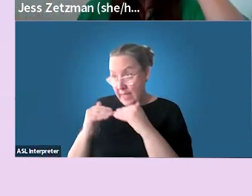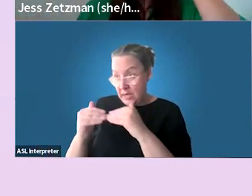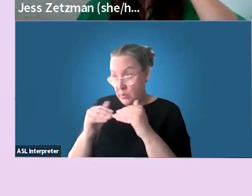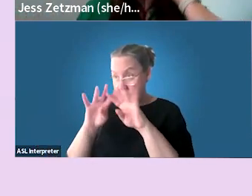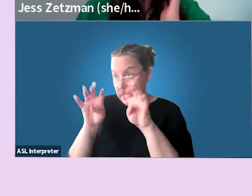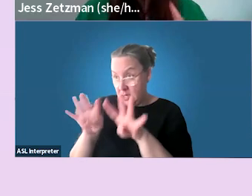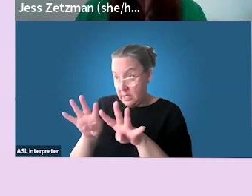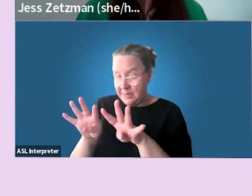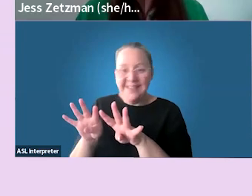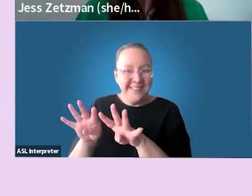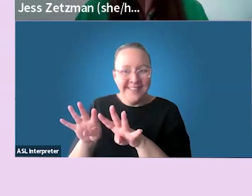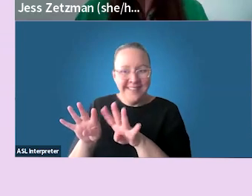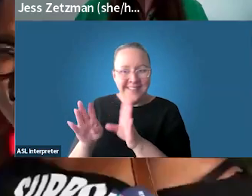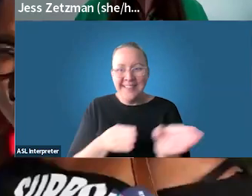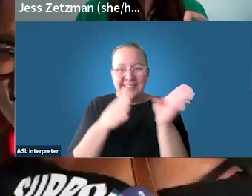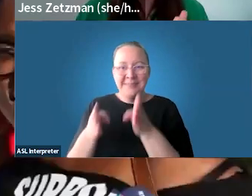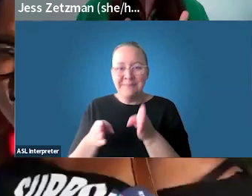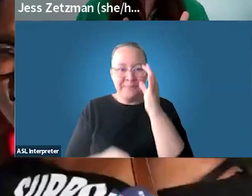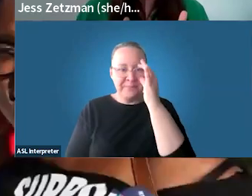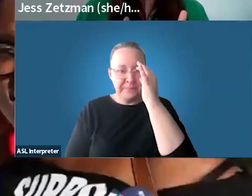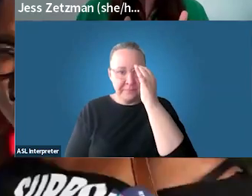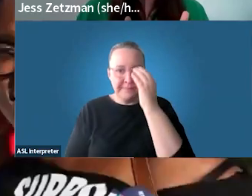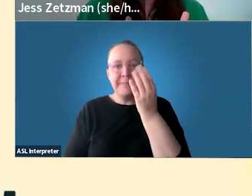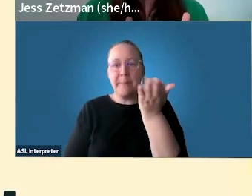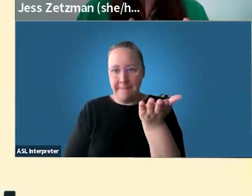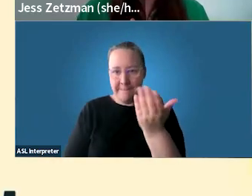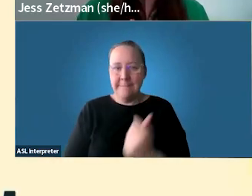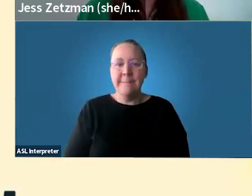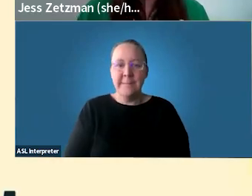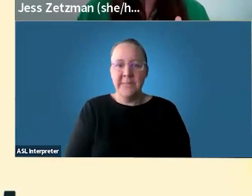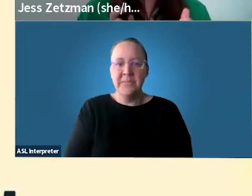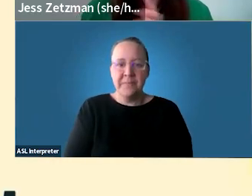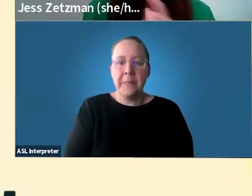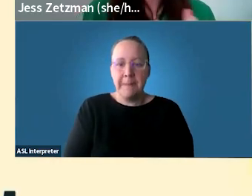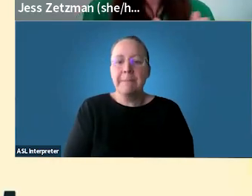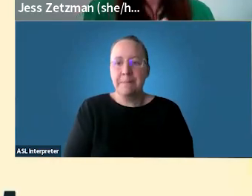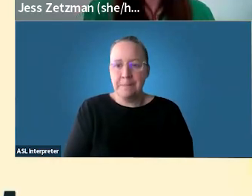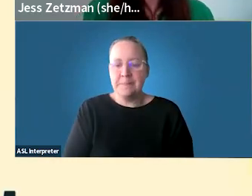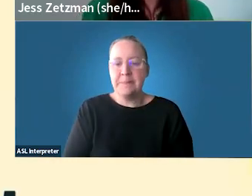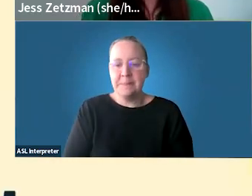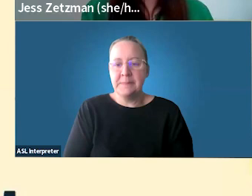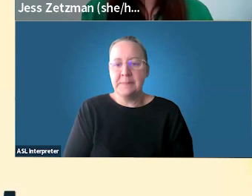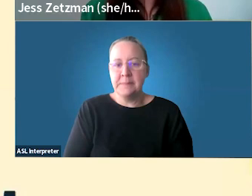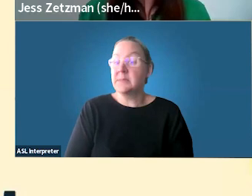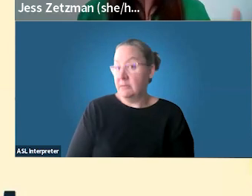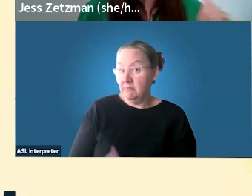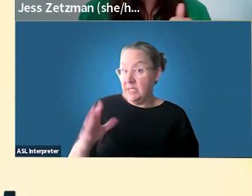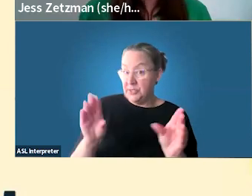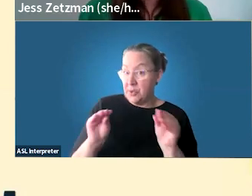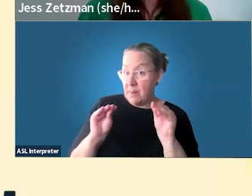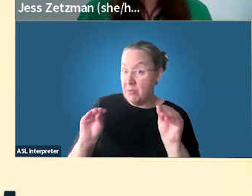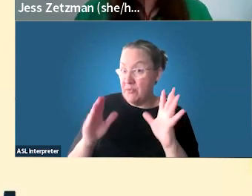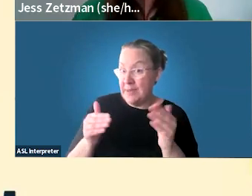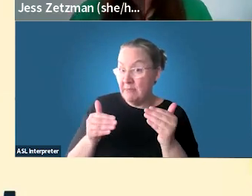So I think actually the next slide shows Yes, there we go. Is there a movement for health